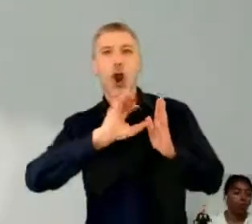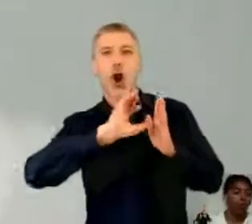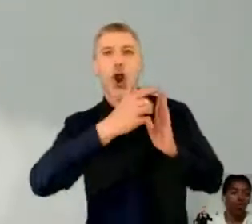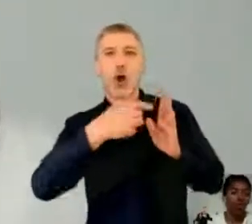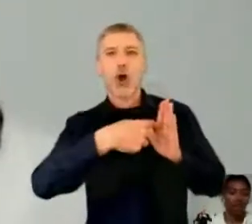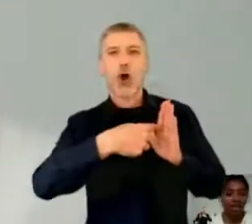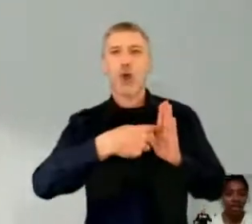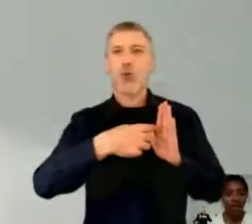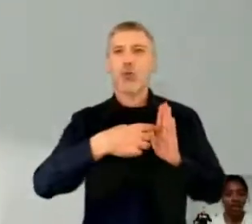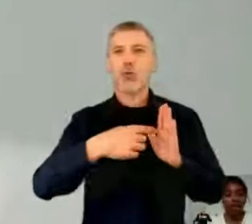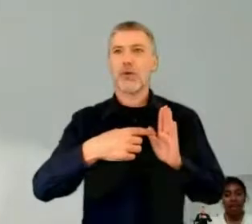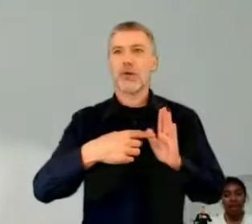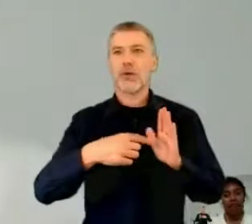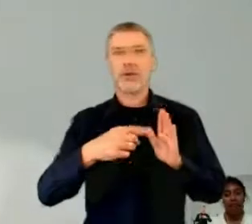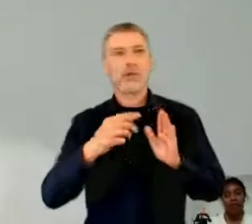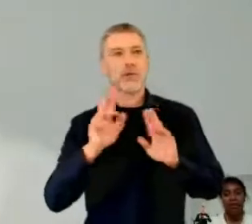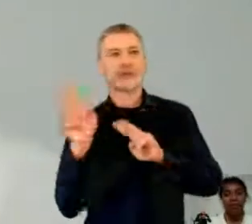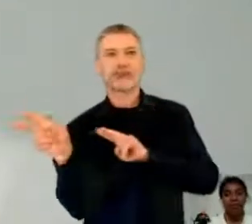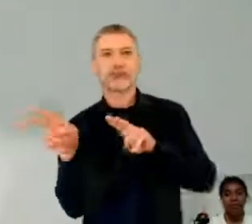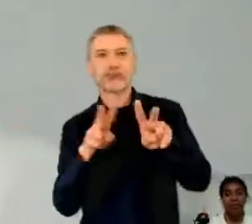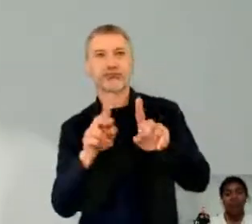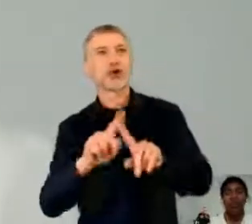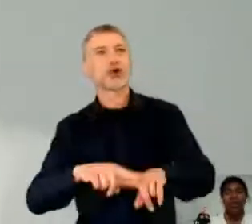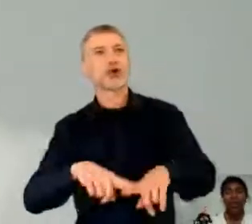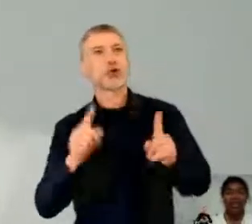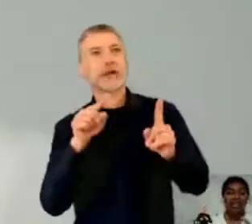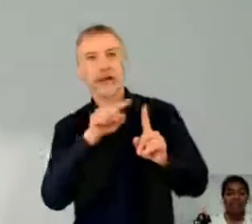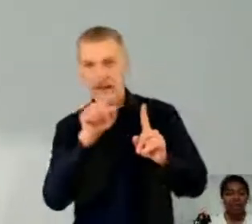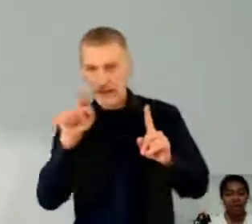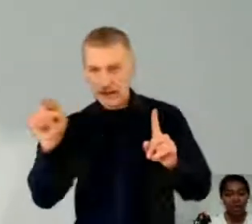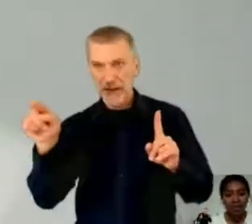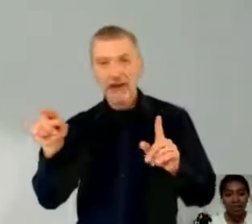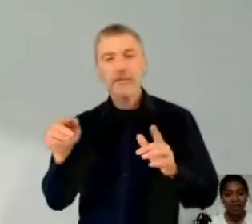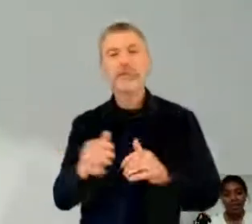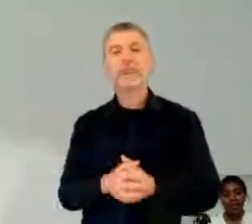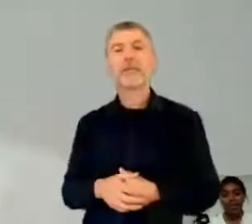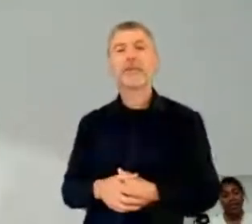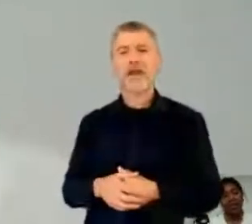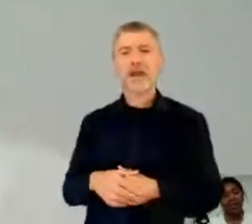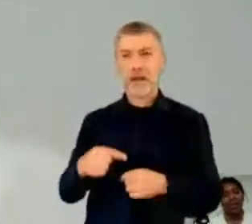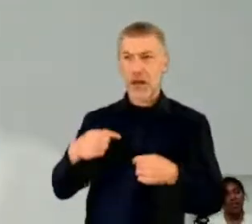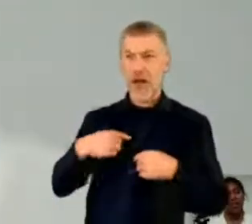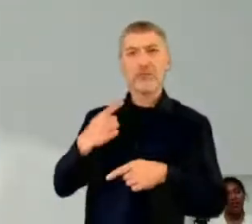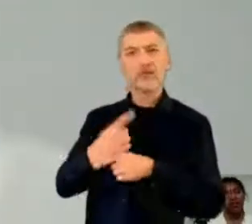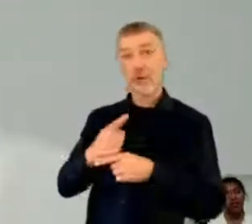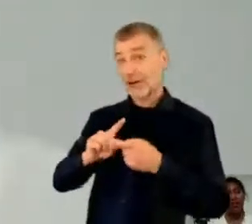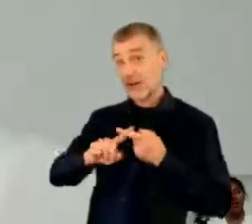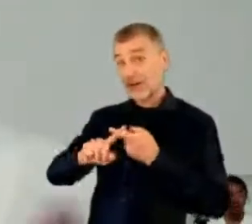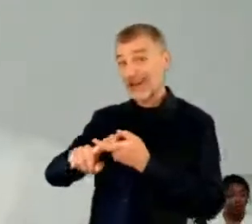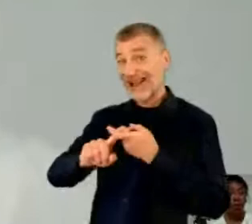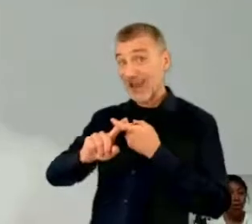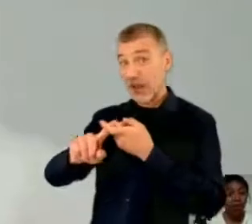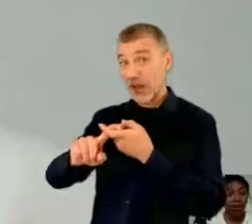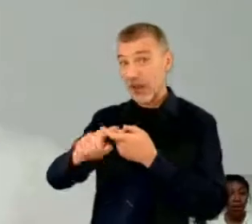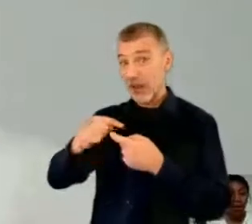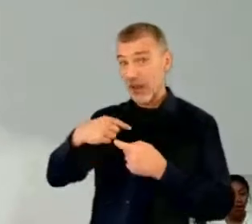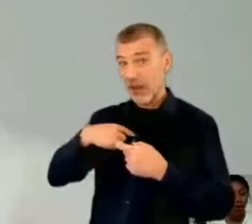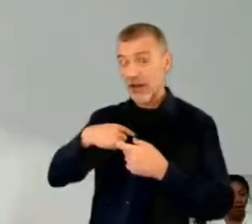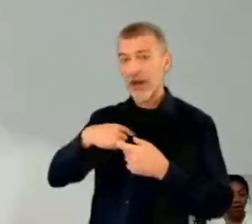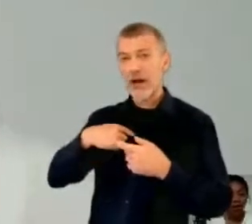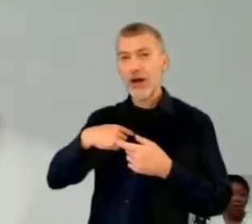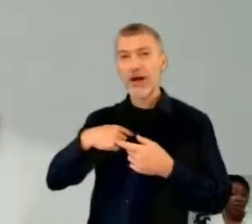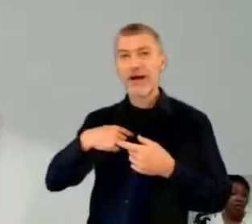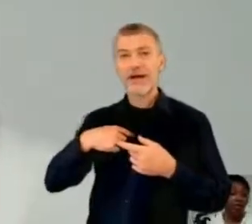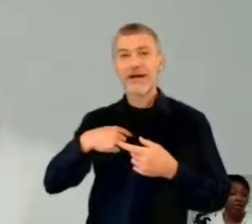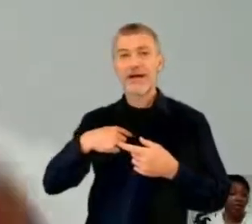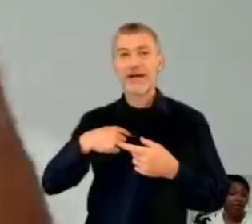your brand unique and everything. And when we talk about sustainability, in the end, you have your fourth R of the three